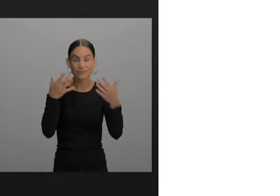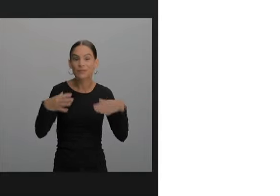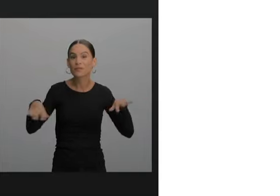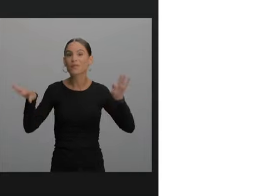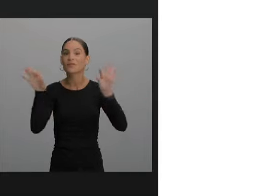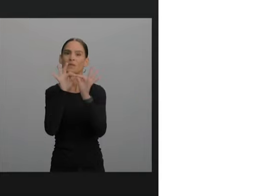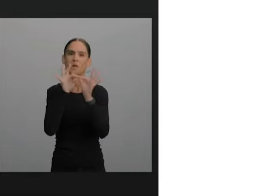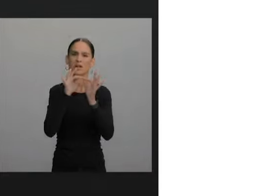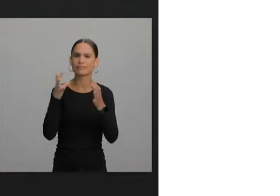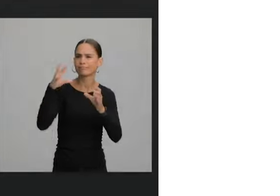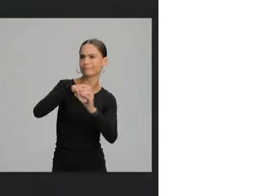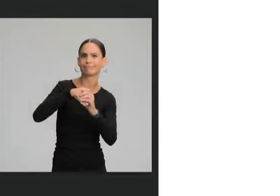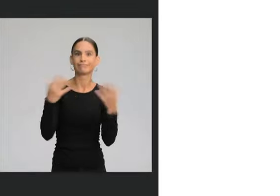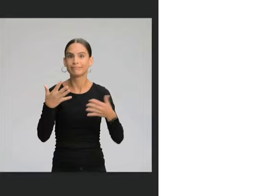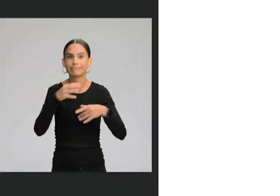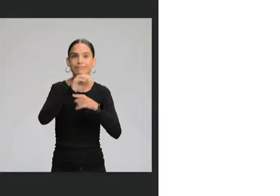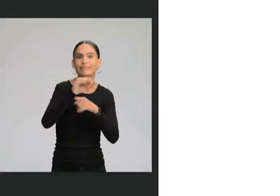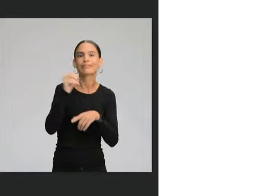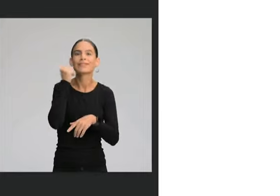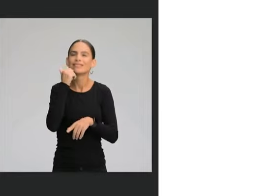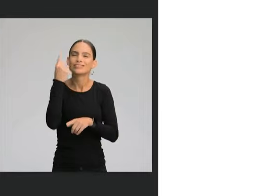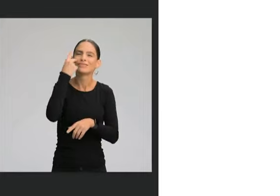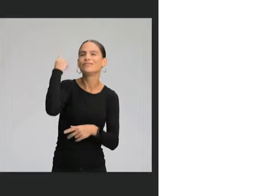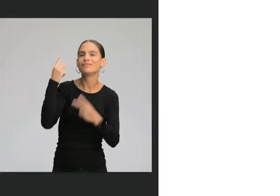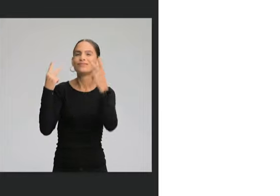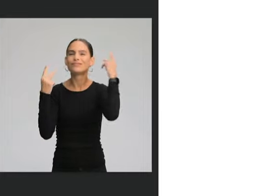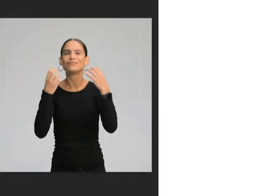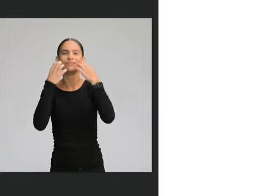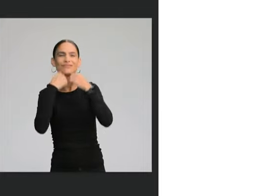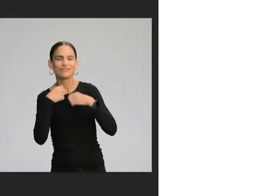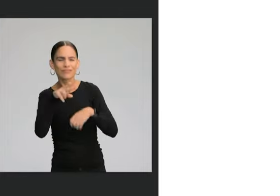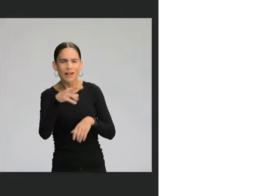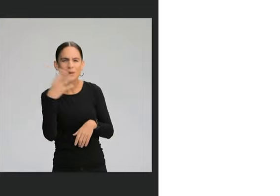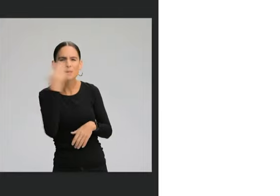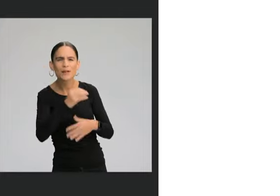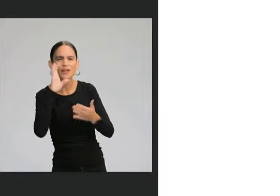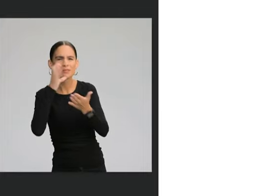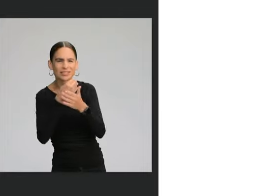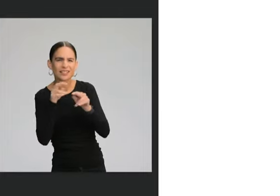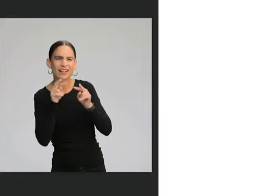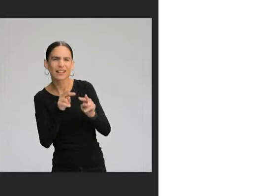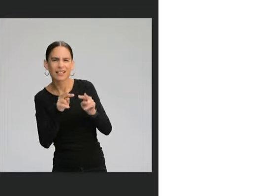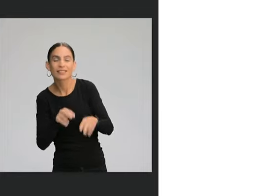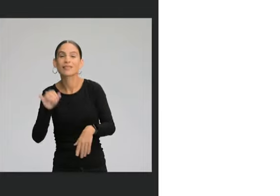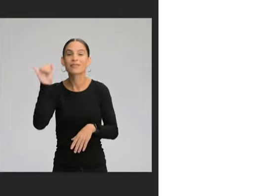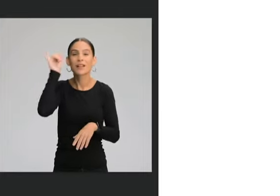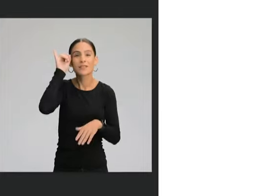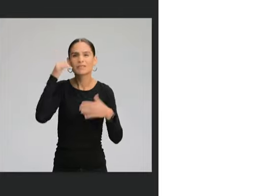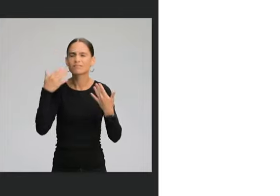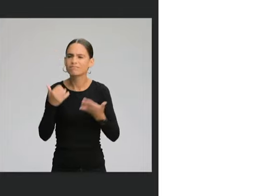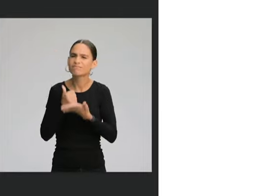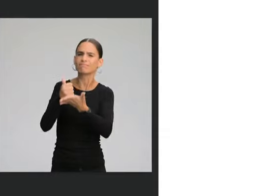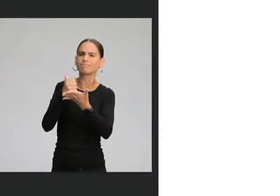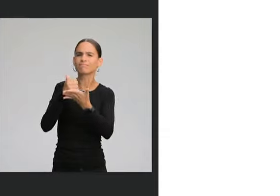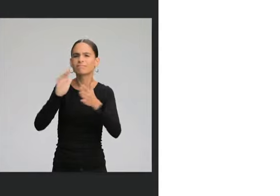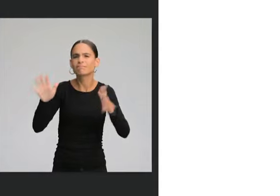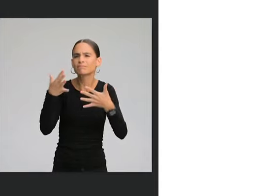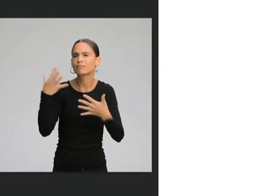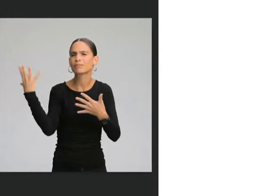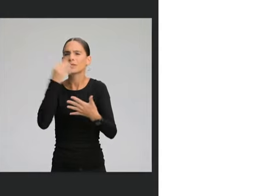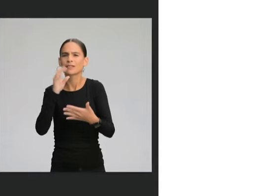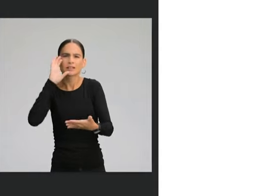in capturing everyday memories and jaw-dropping moments. iPhone enables gorgeous photo capture across the